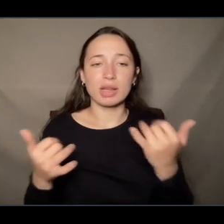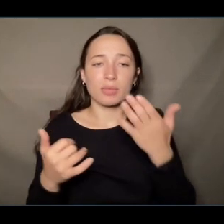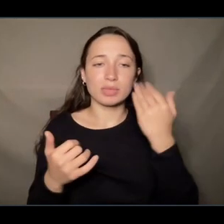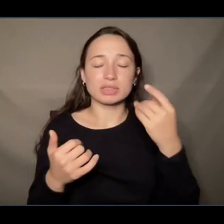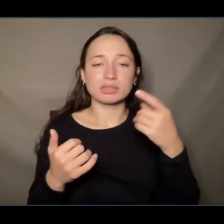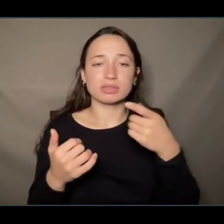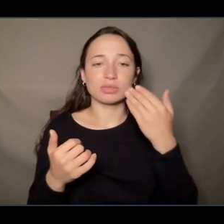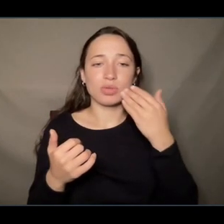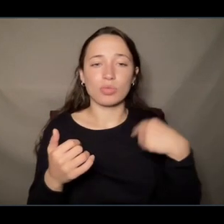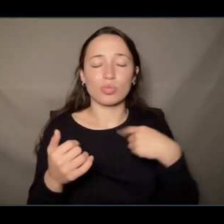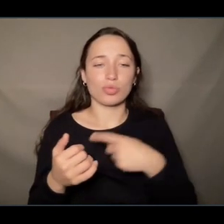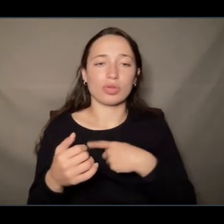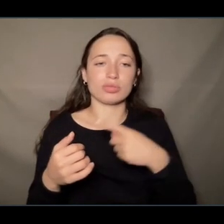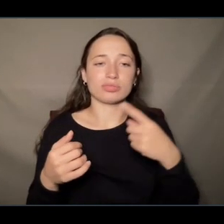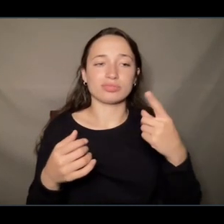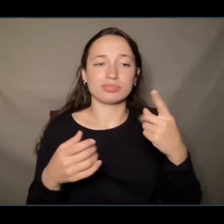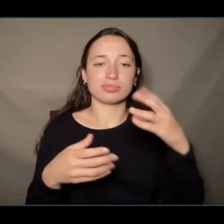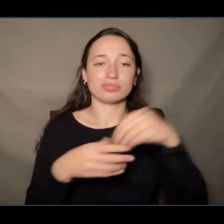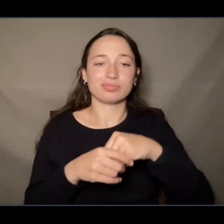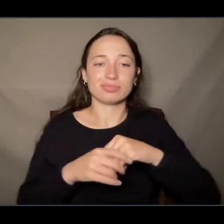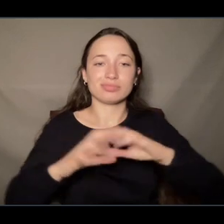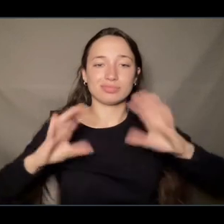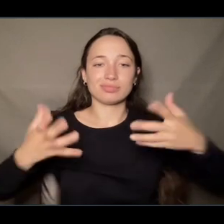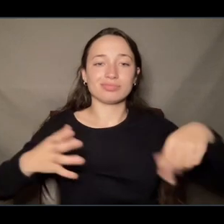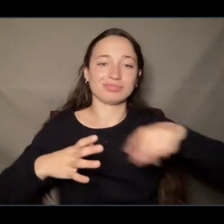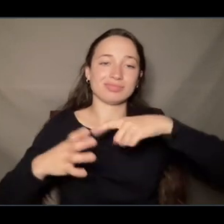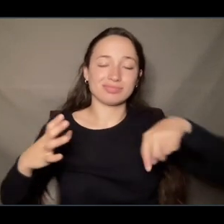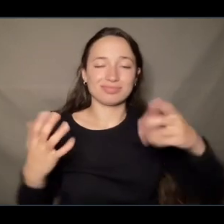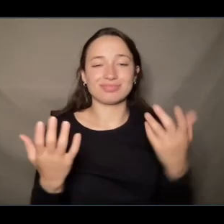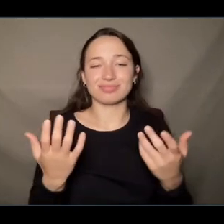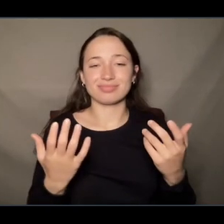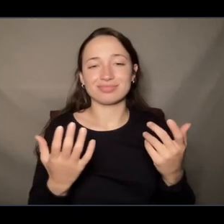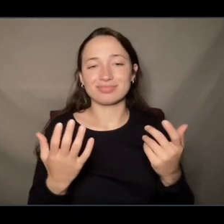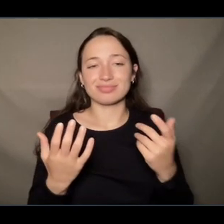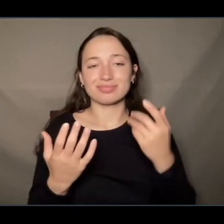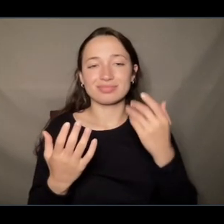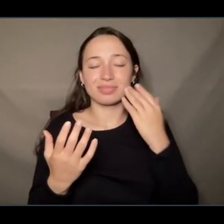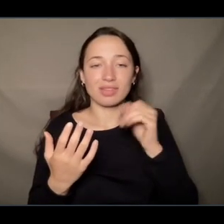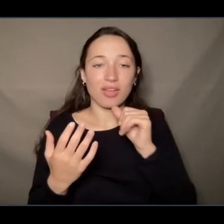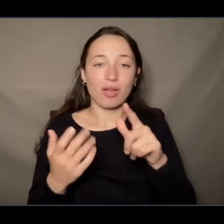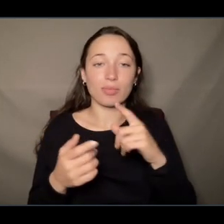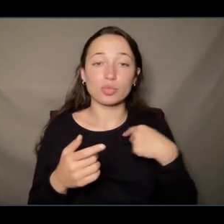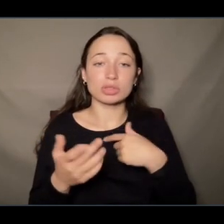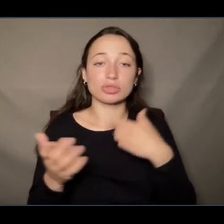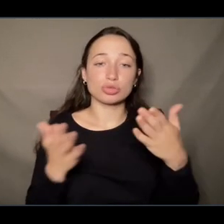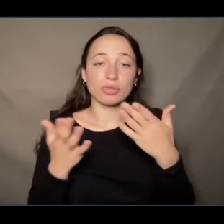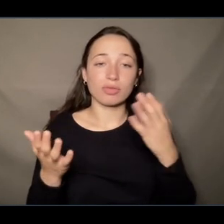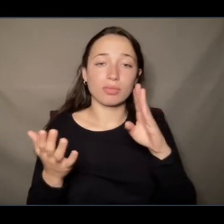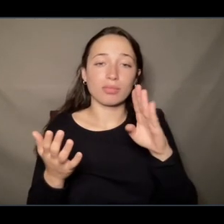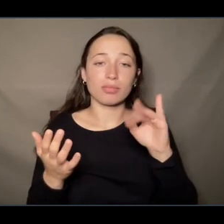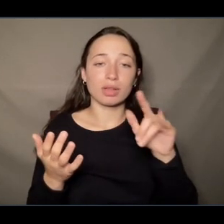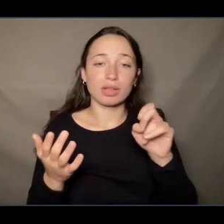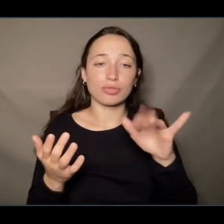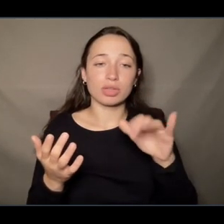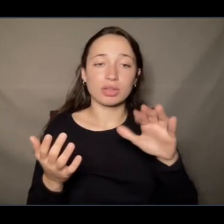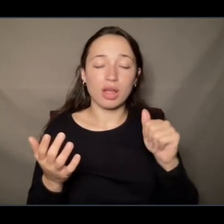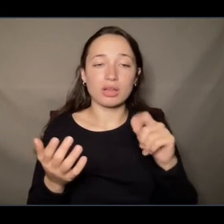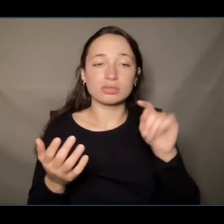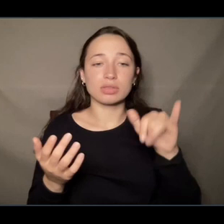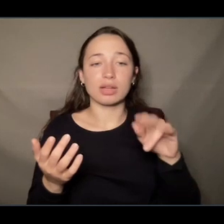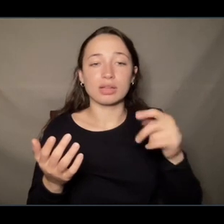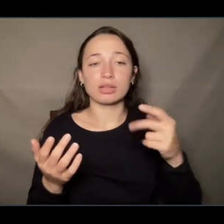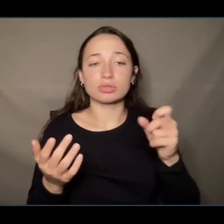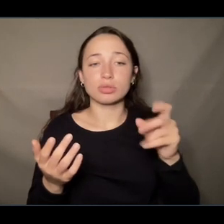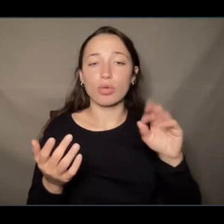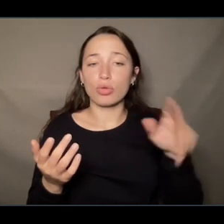right now, because, you know, we're in the majority of them. So if not all of them, we serve, you know, Billerica and Tingsboro and